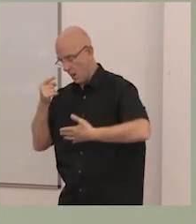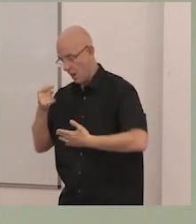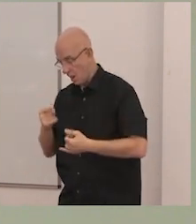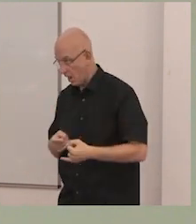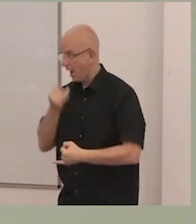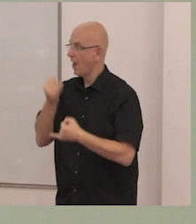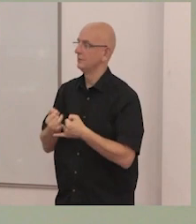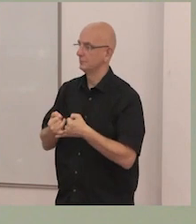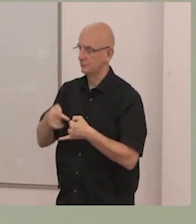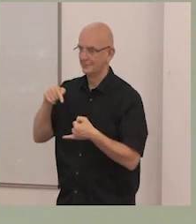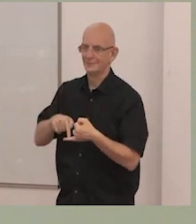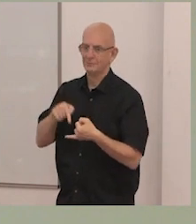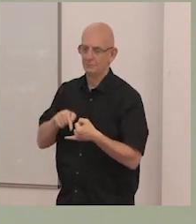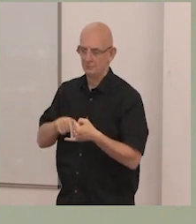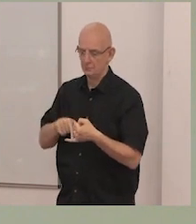addition,